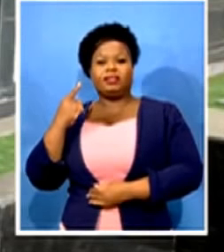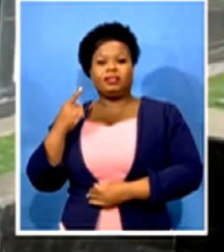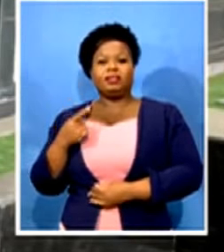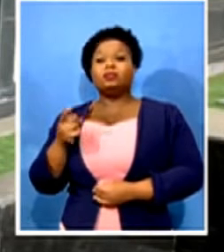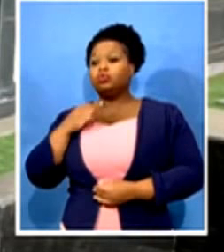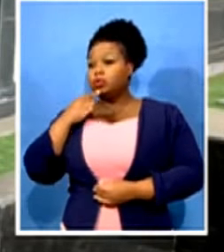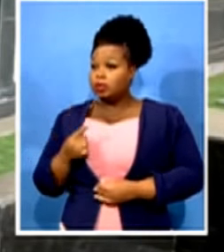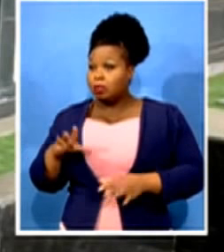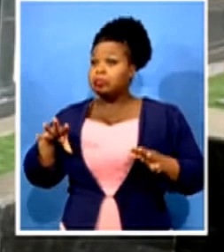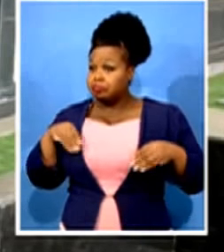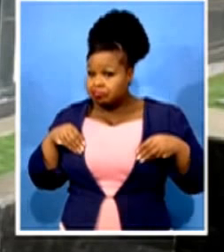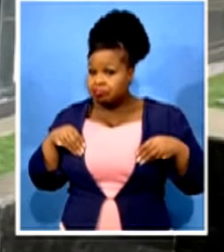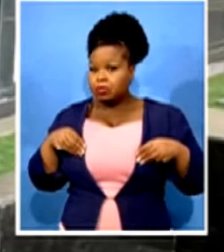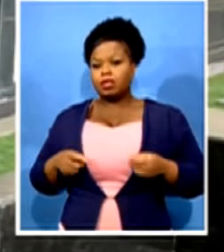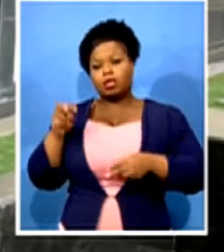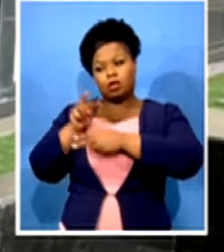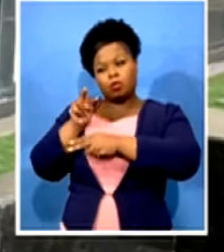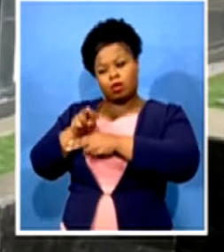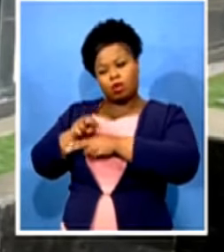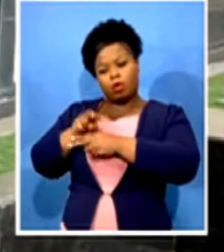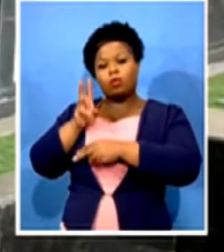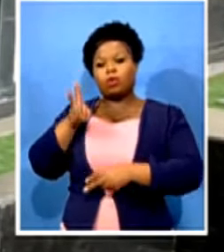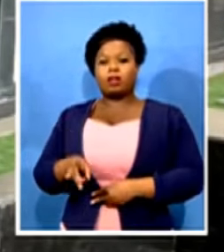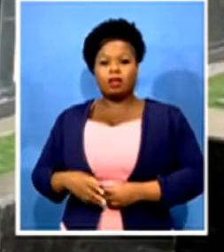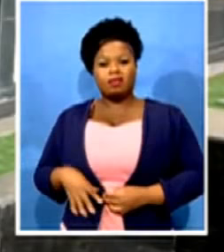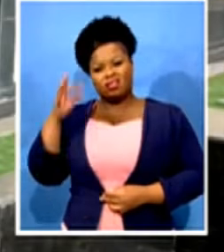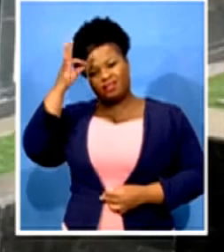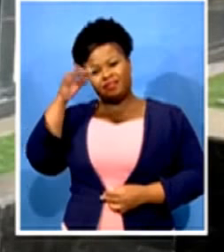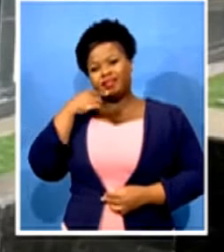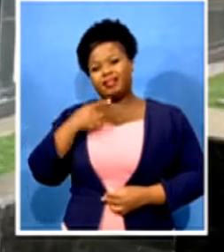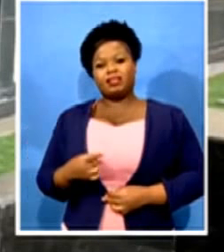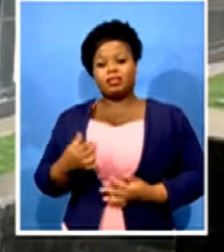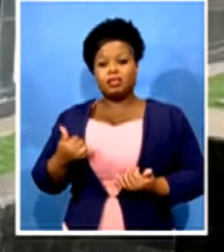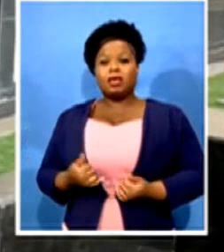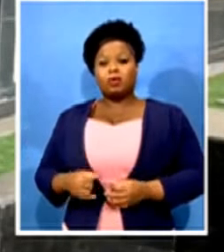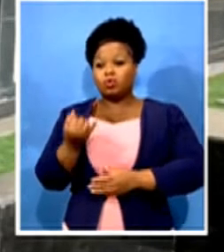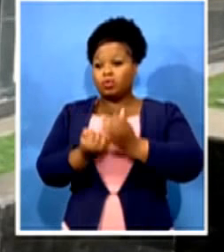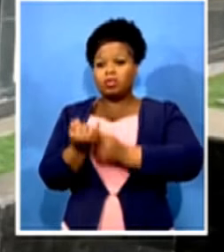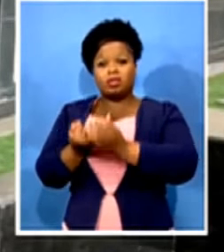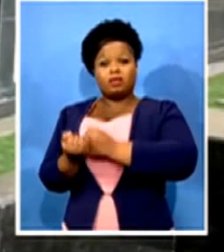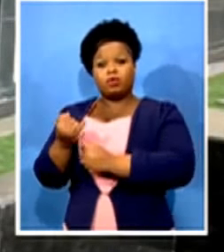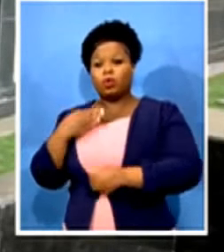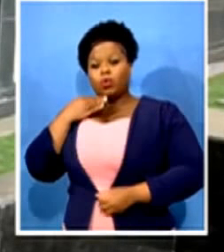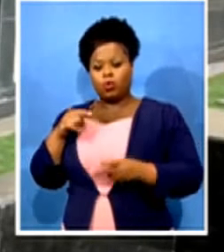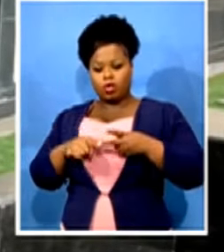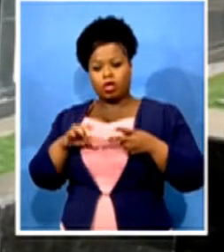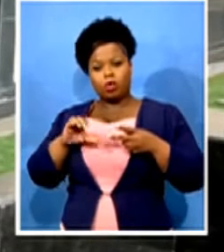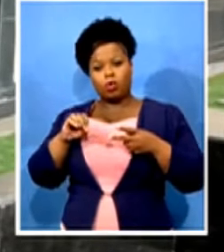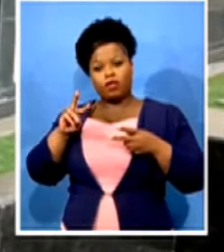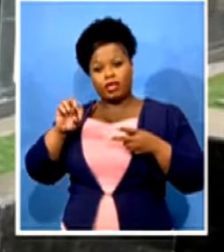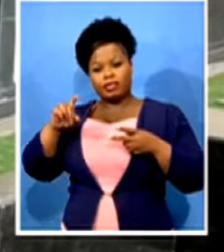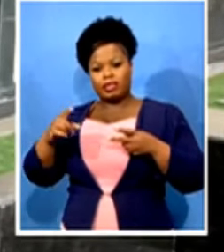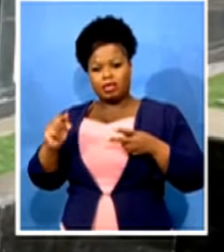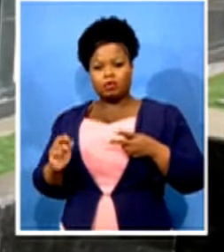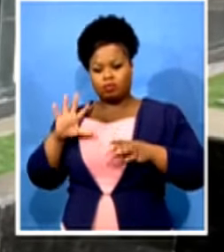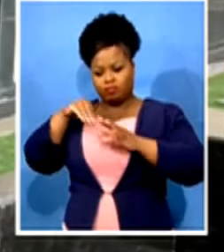very closely, and the government says that these individuals who get Covaxin will also be treated as part of the final clinical trials.